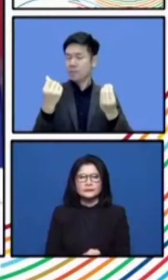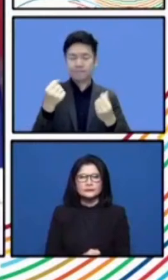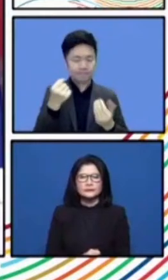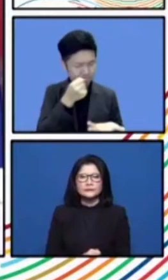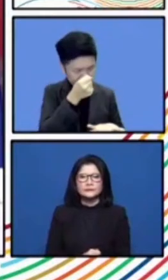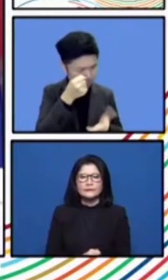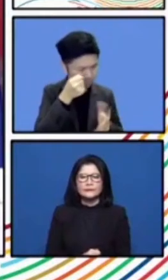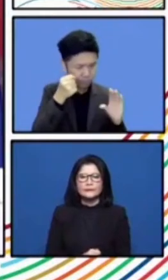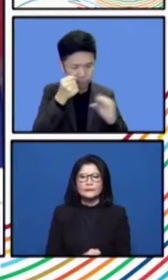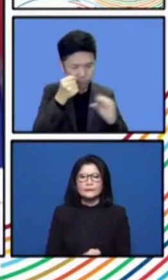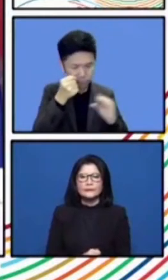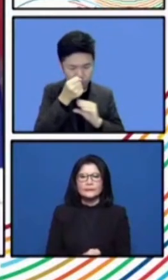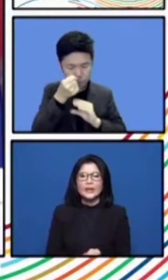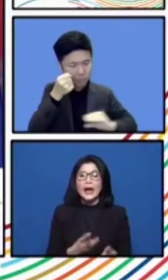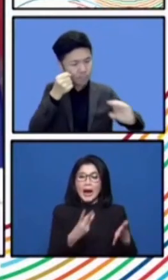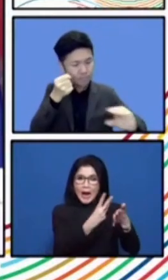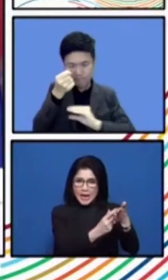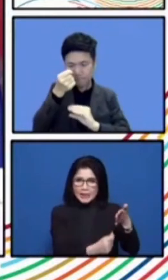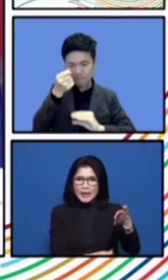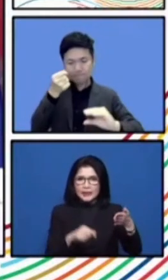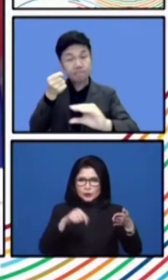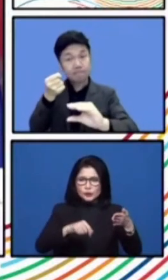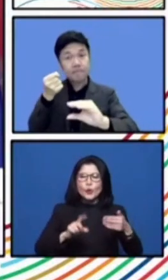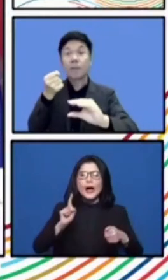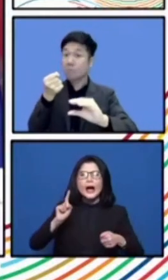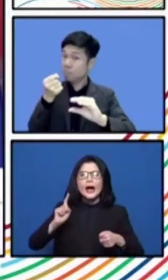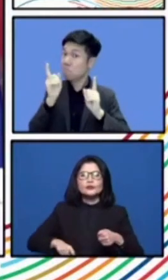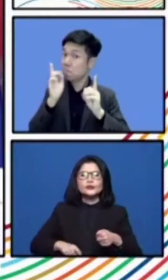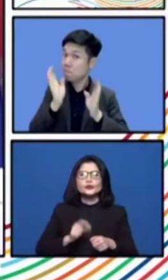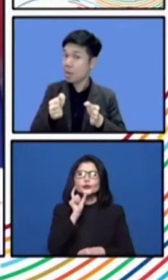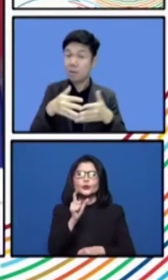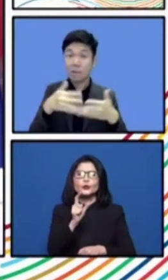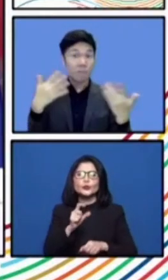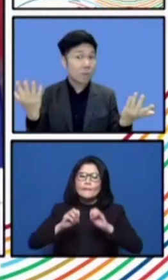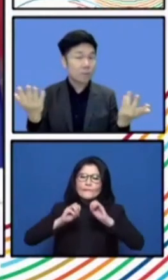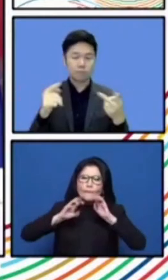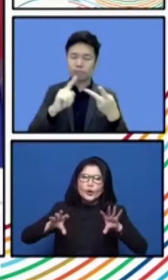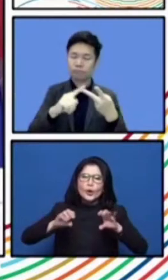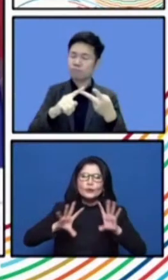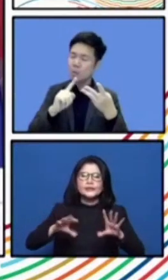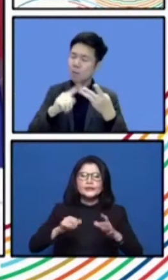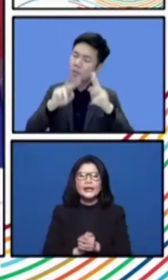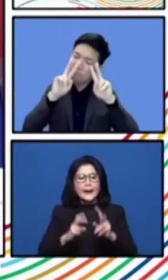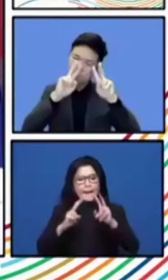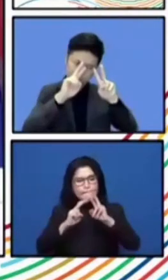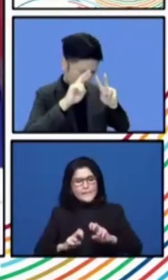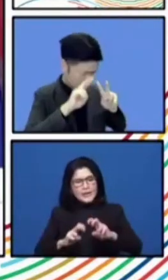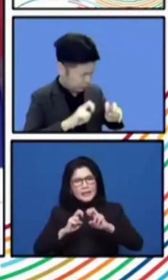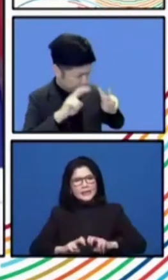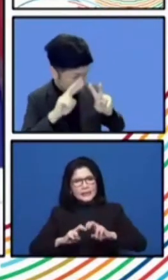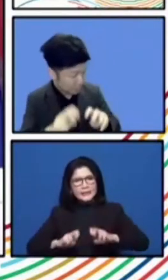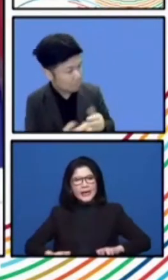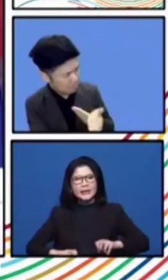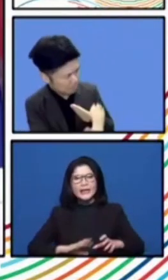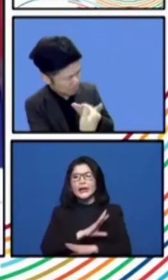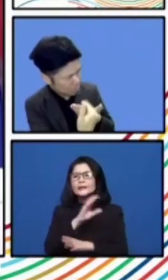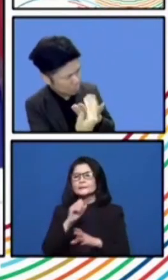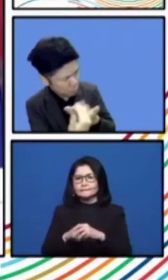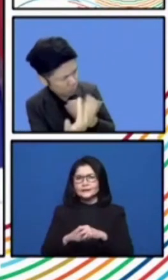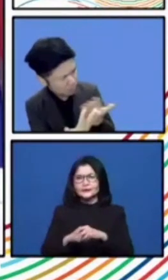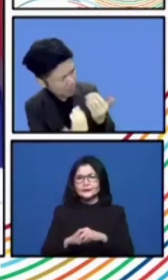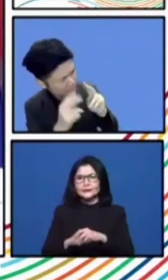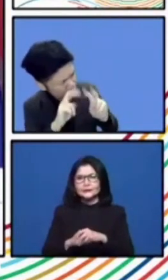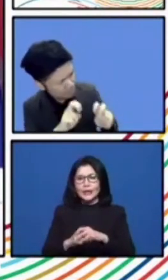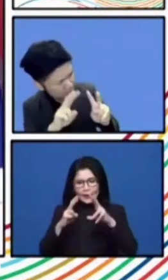should be undertaken to promote research including participatory research research called it by persons with